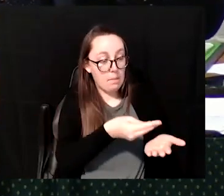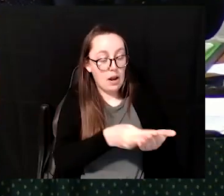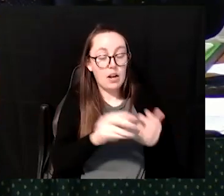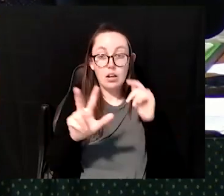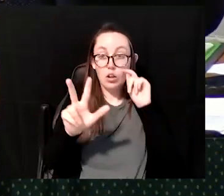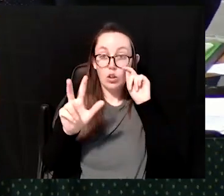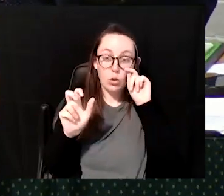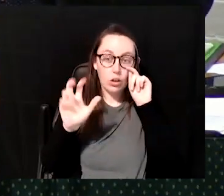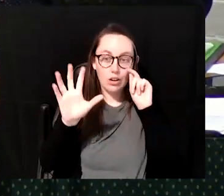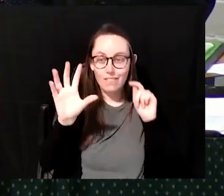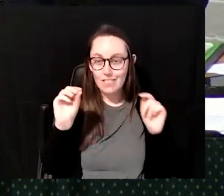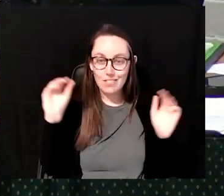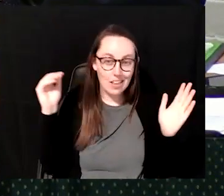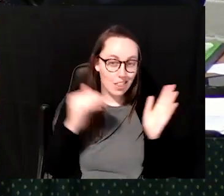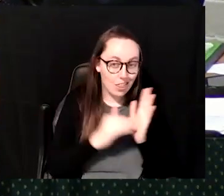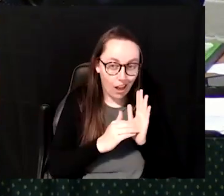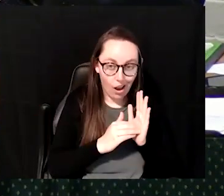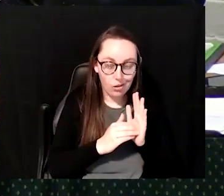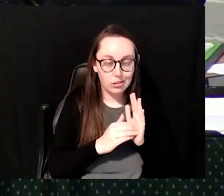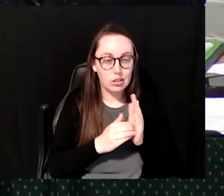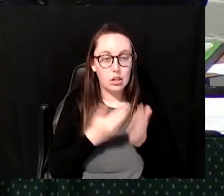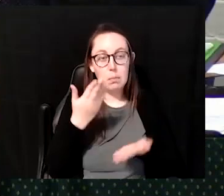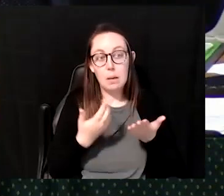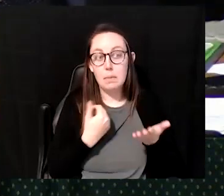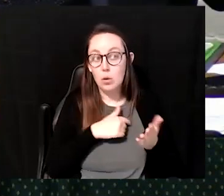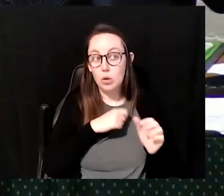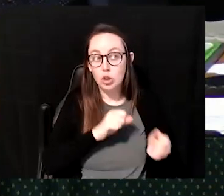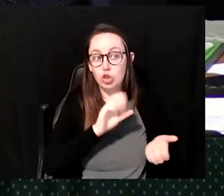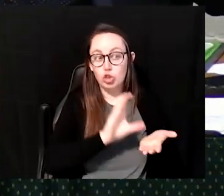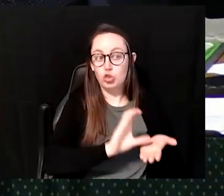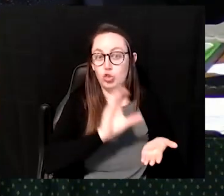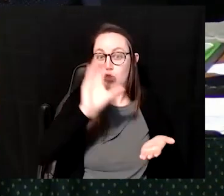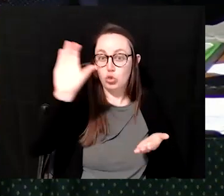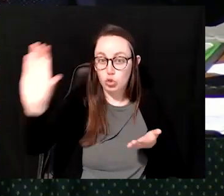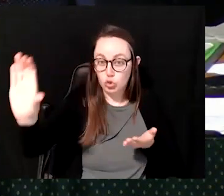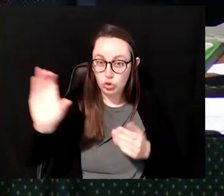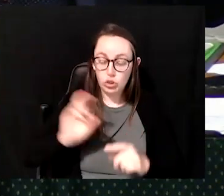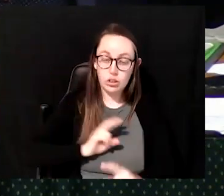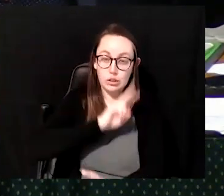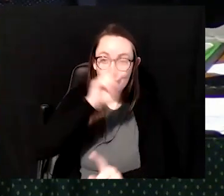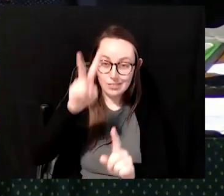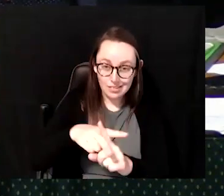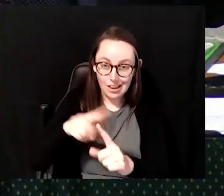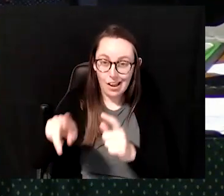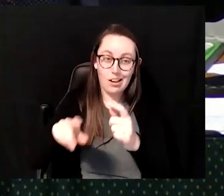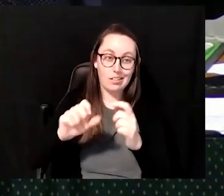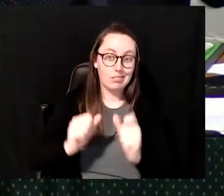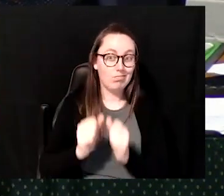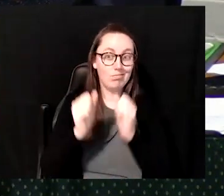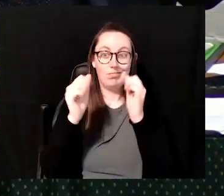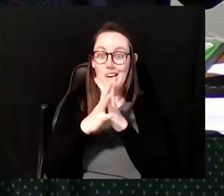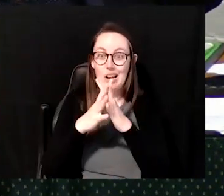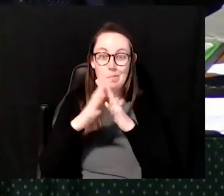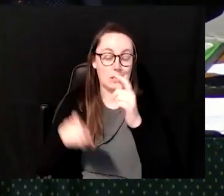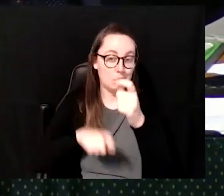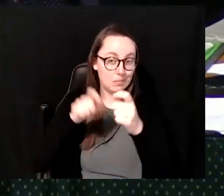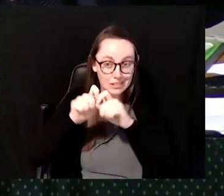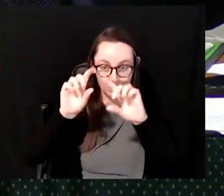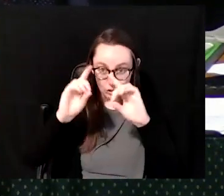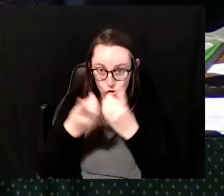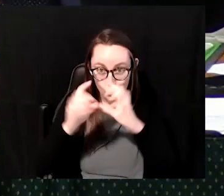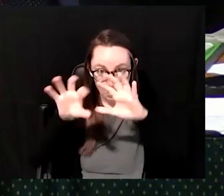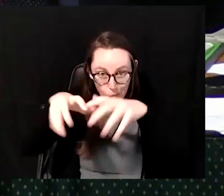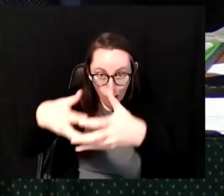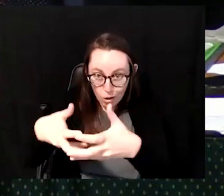town government to move this work forward to take it off that's how manager's plate who is an excellent Town